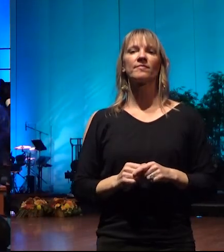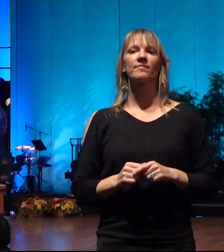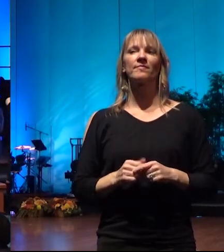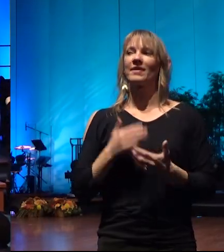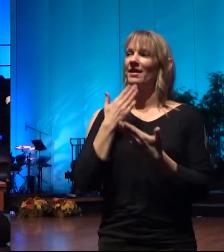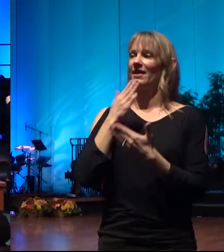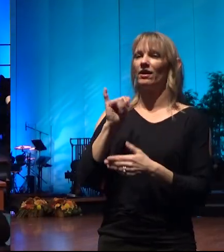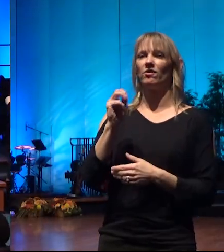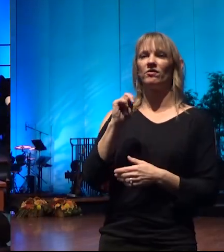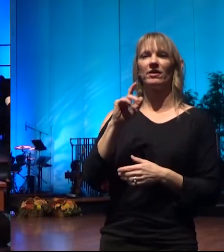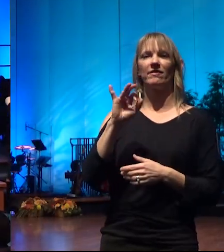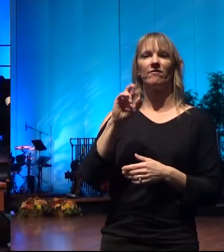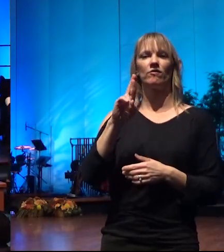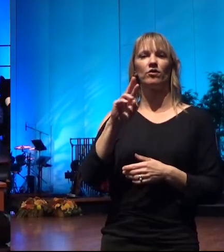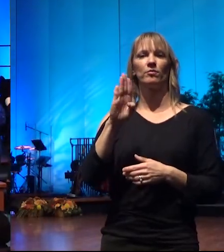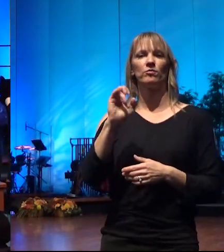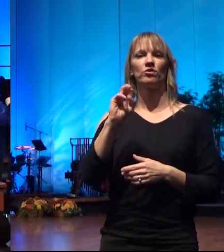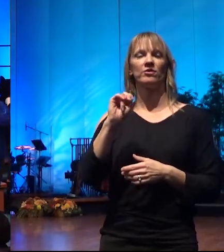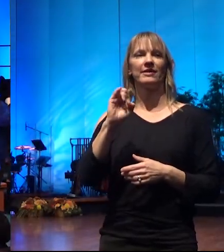and that incredible message. Thank you.